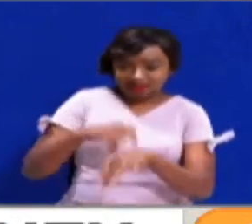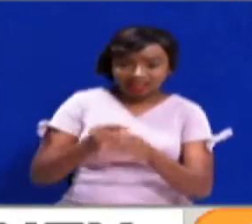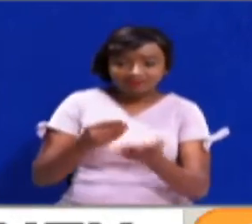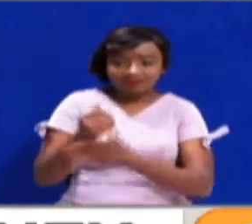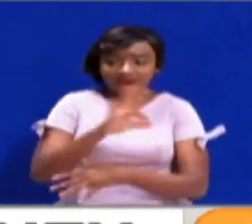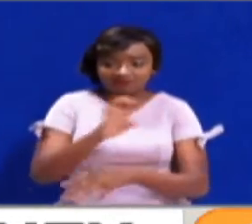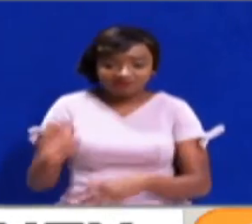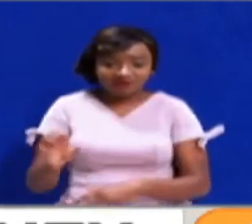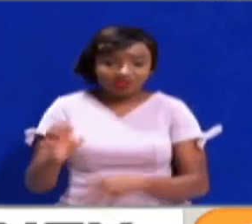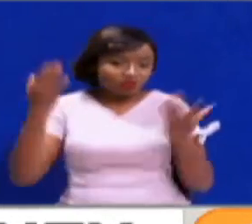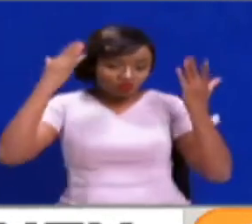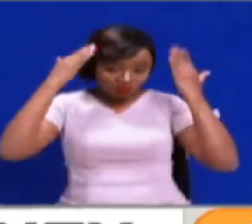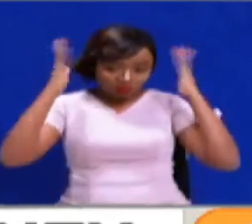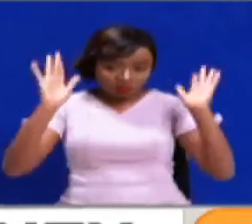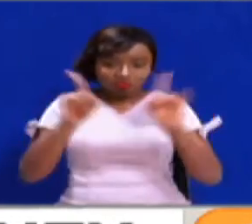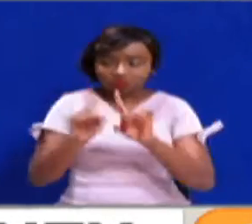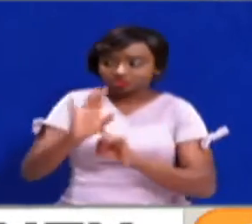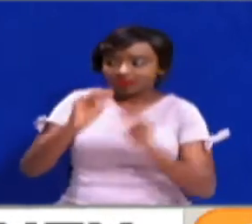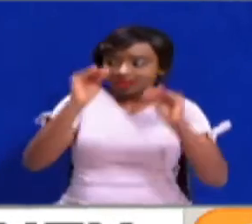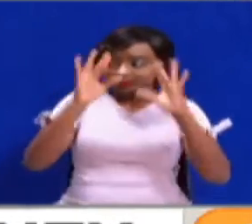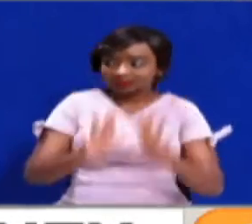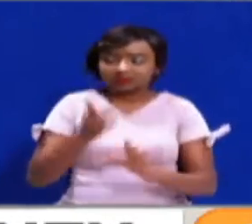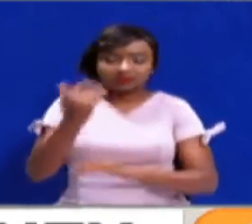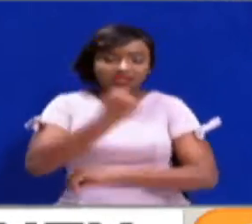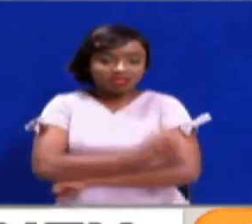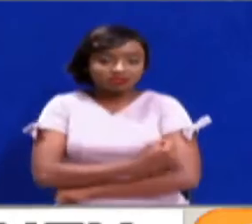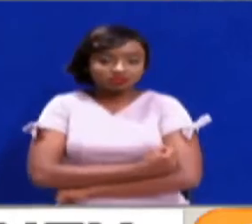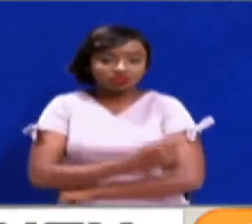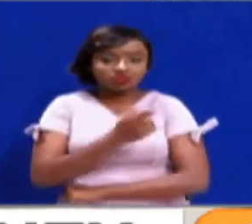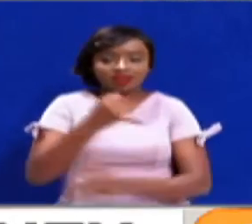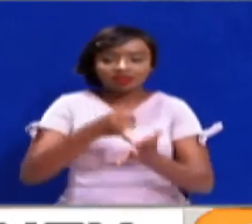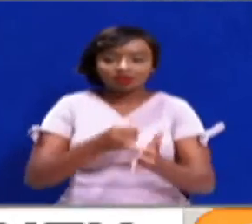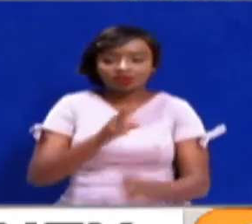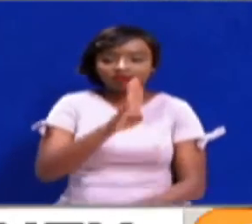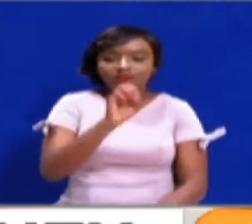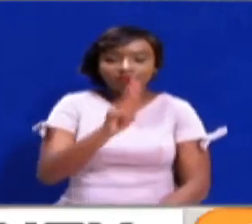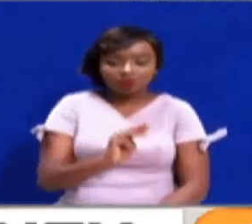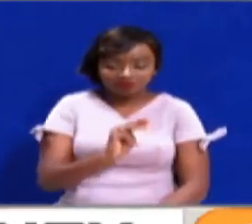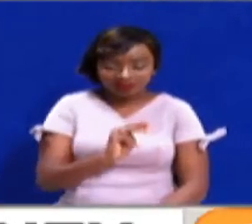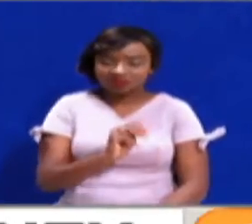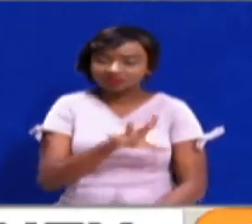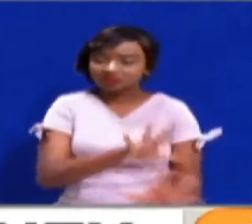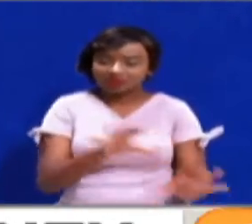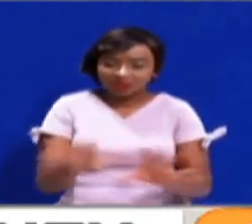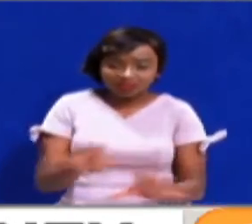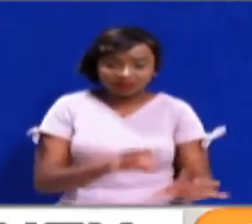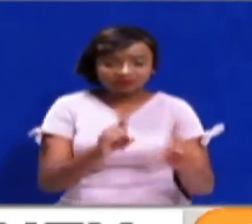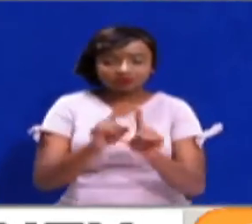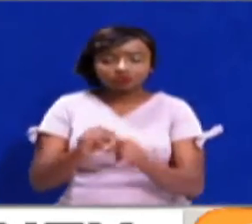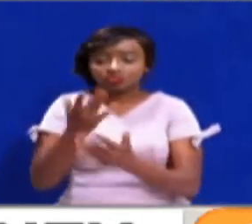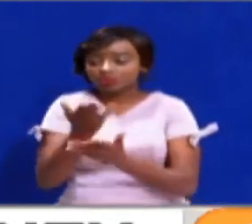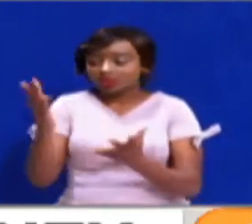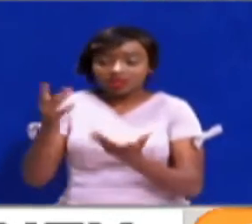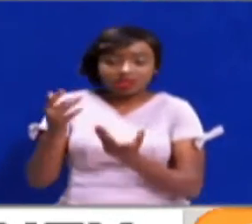know, up in the air. School teachers who are on the board of management are also, you know, suffering. School